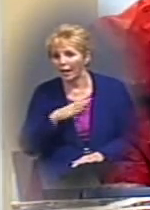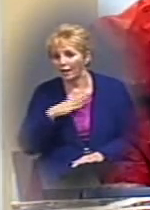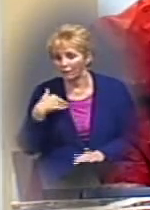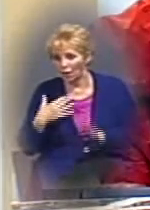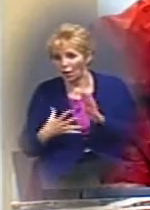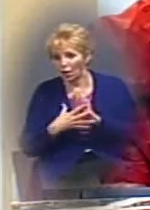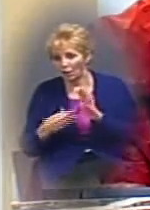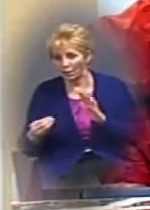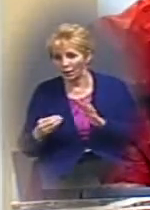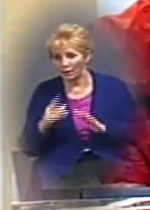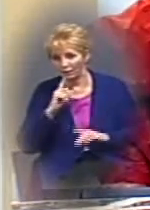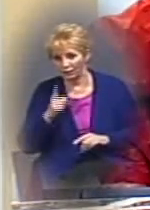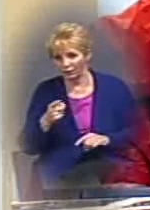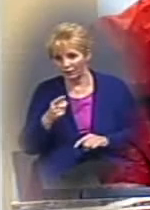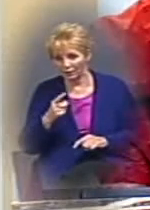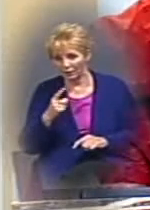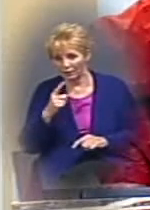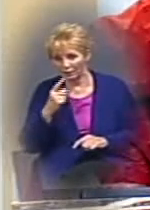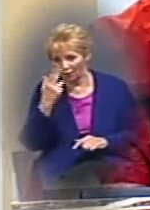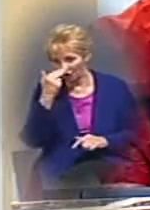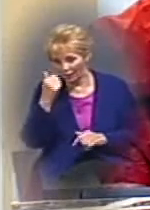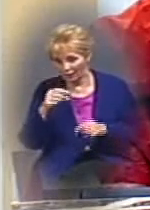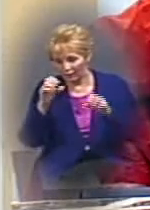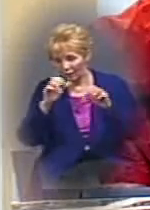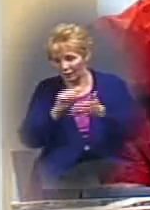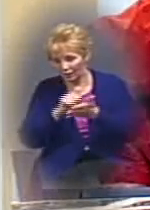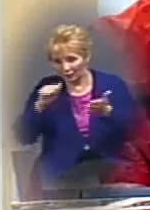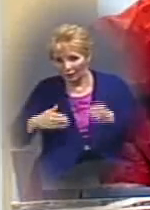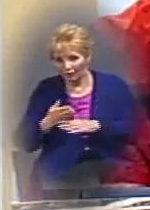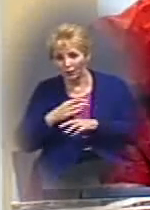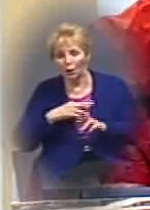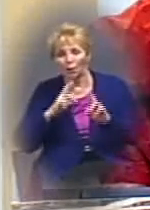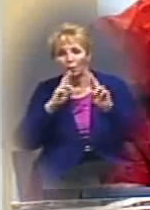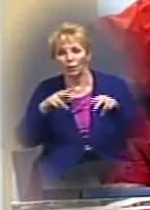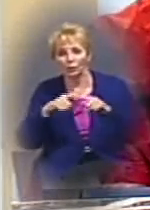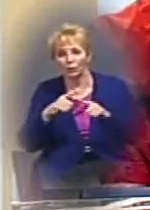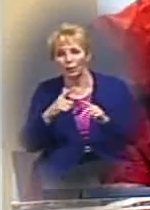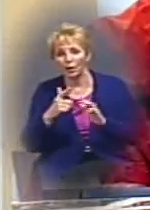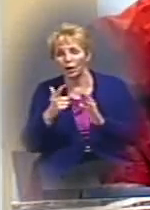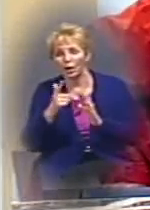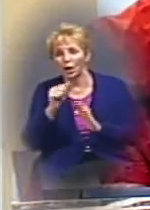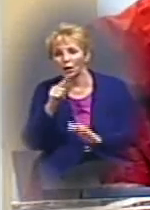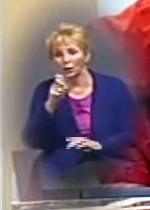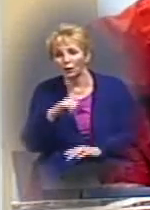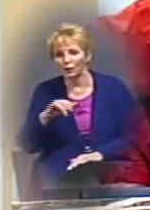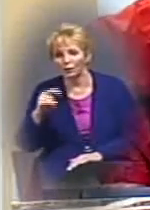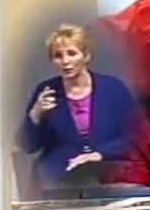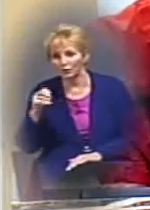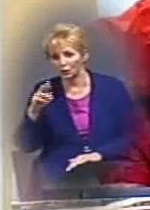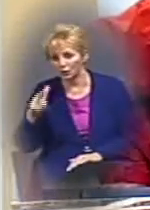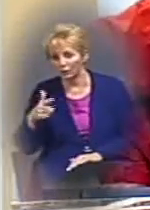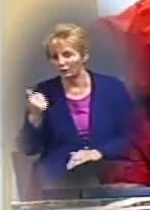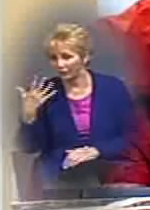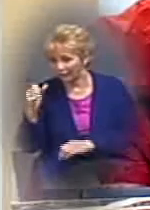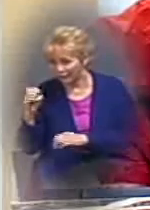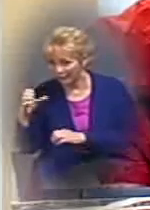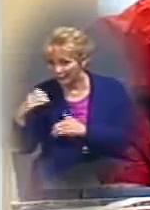copy of it. In fact, it's funny how you would take it down real quick after I reported to the Attorney General. 15 seconds. Anyway,